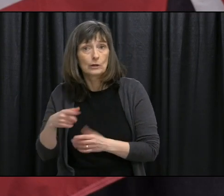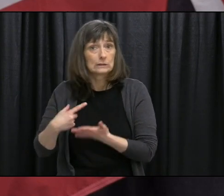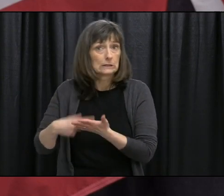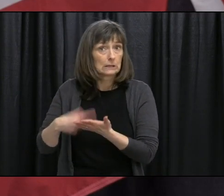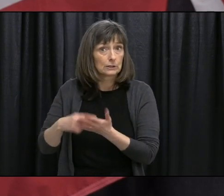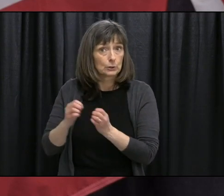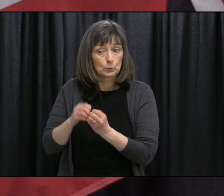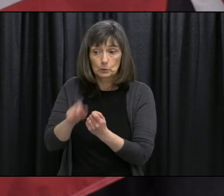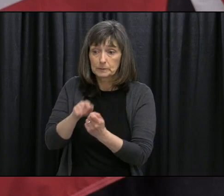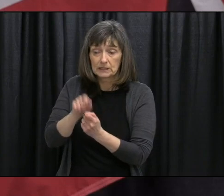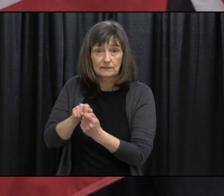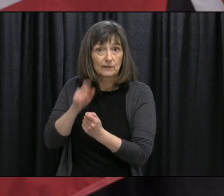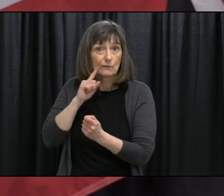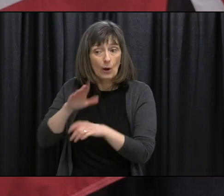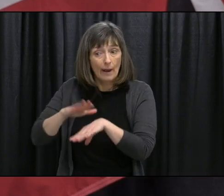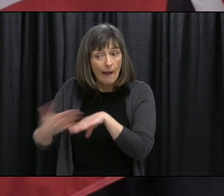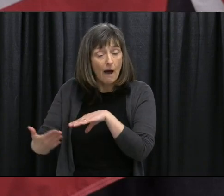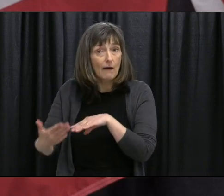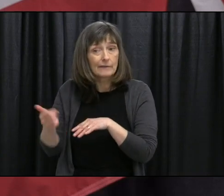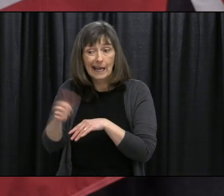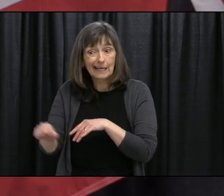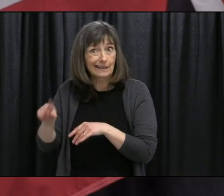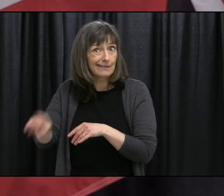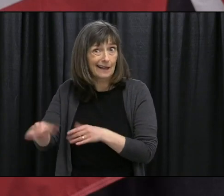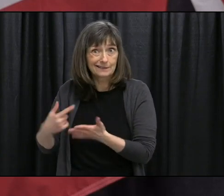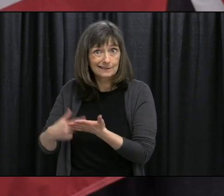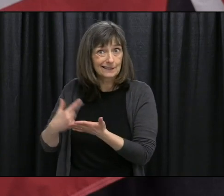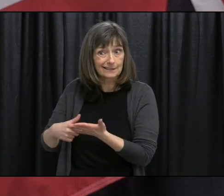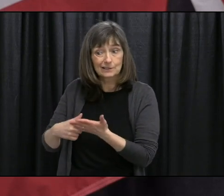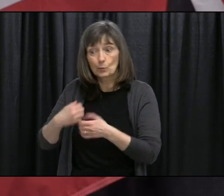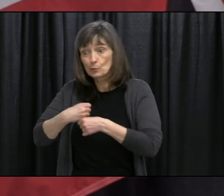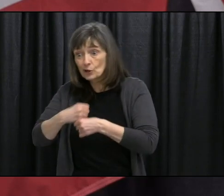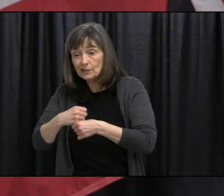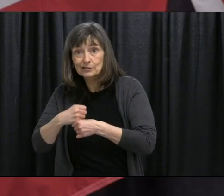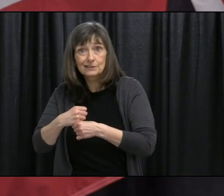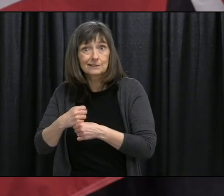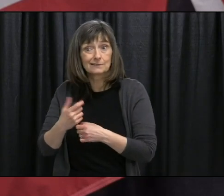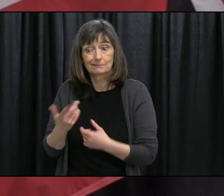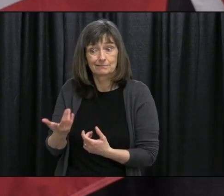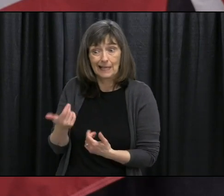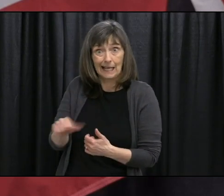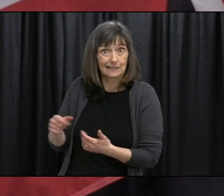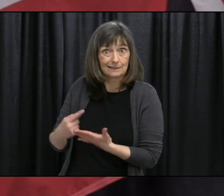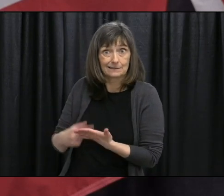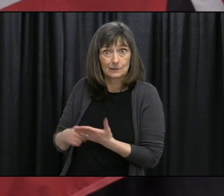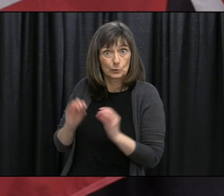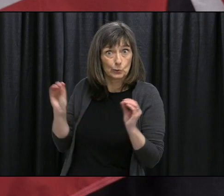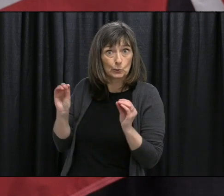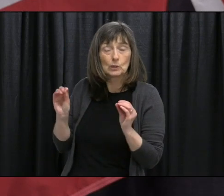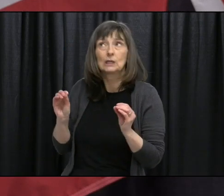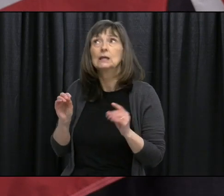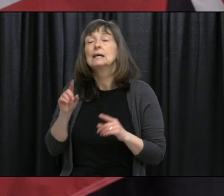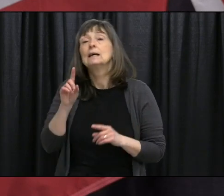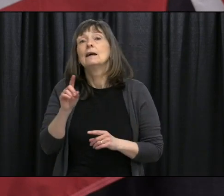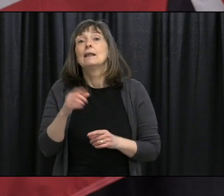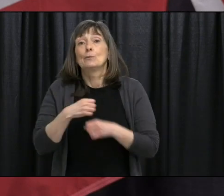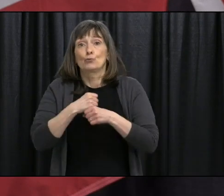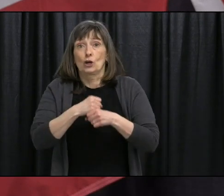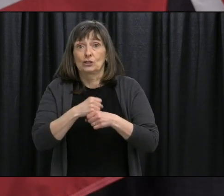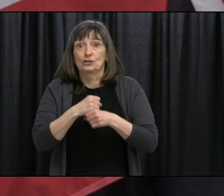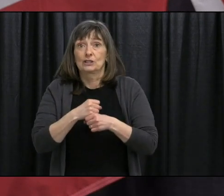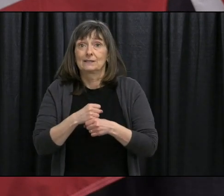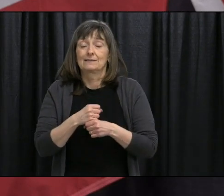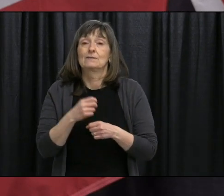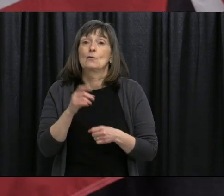discussion specific to things like layoffs? Yeah, so the production levels that you're talking about since September, that was, obviously one